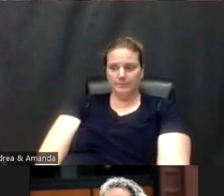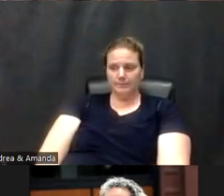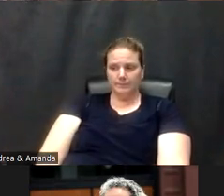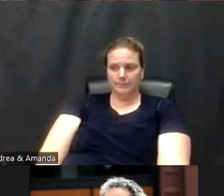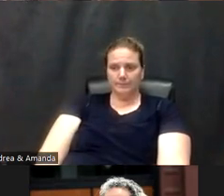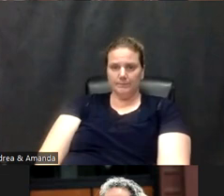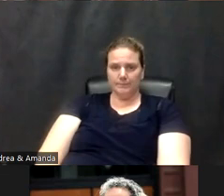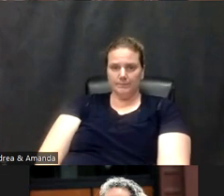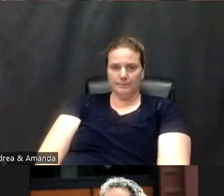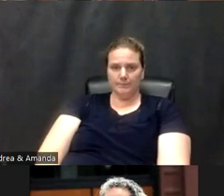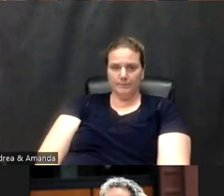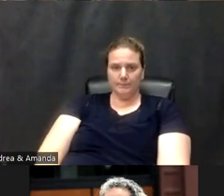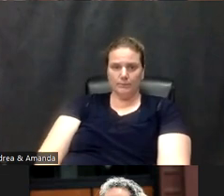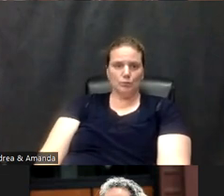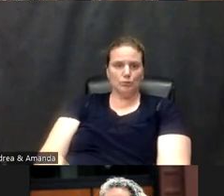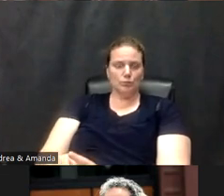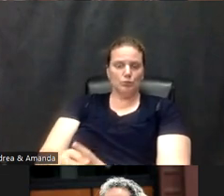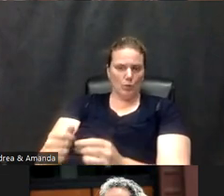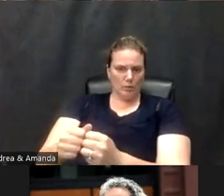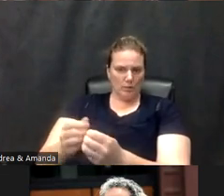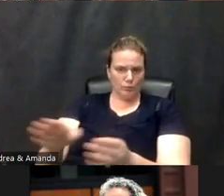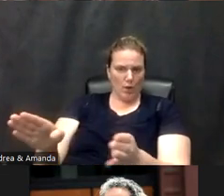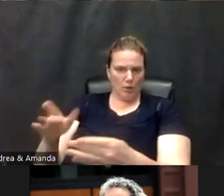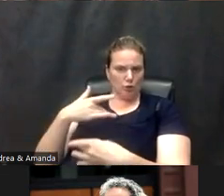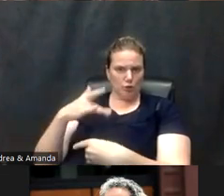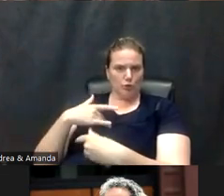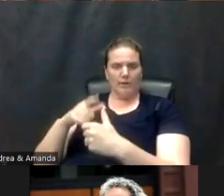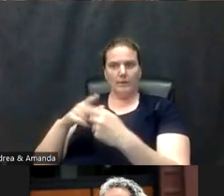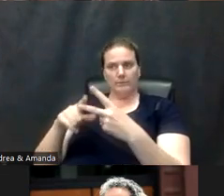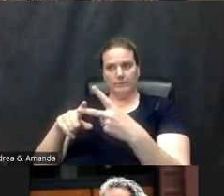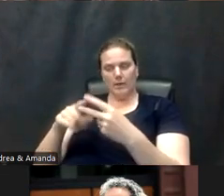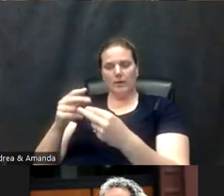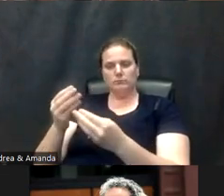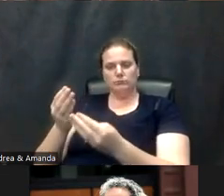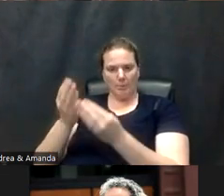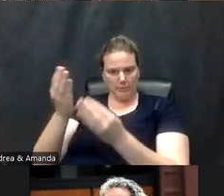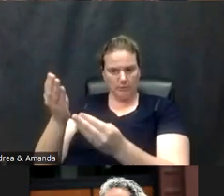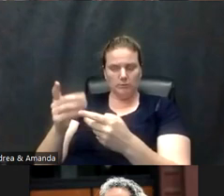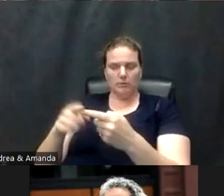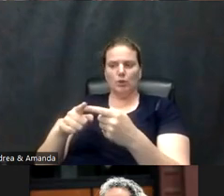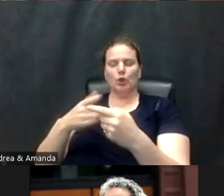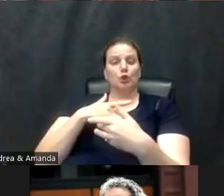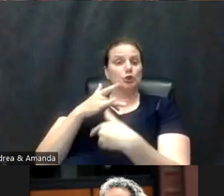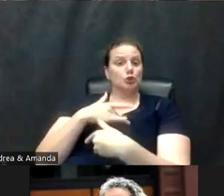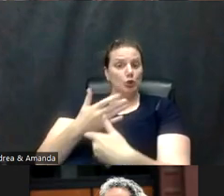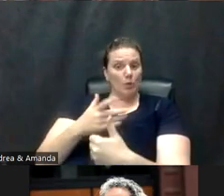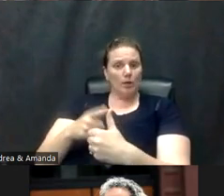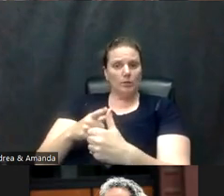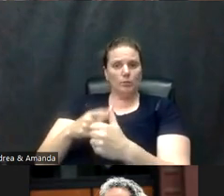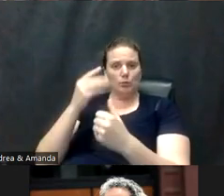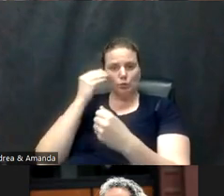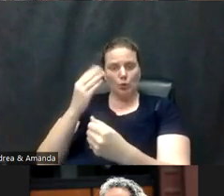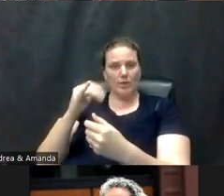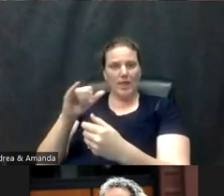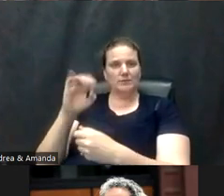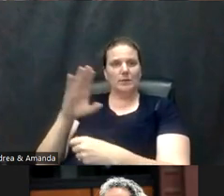Okay, so I'm gonna start with a broader concern and then we'll get to my nomination. Sure. My broader concern is that we were told that this